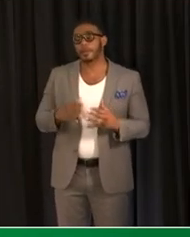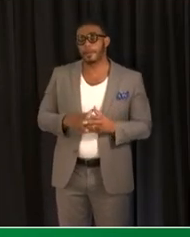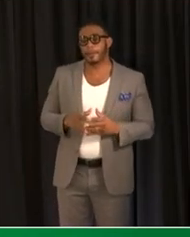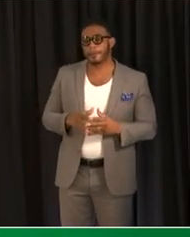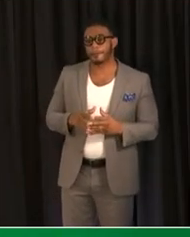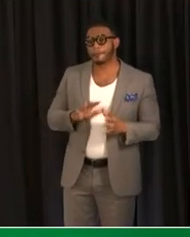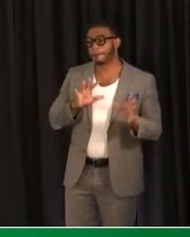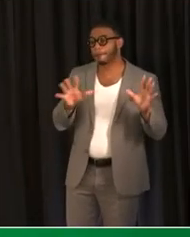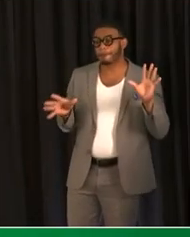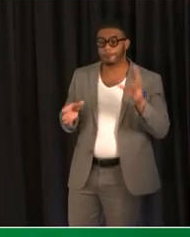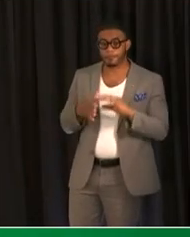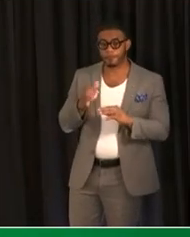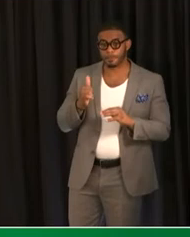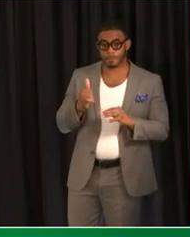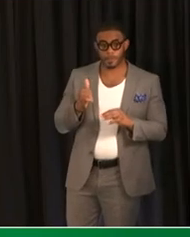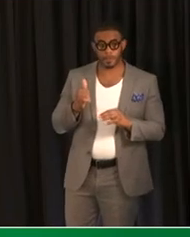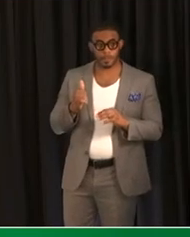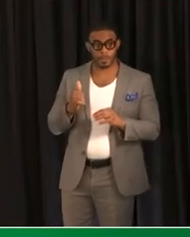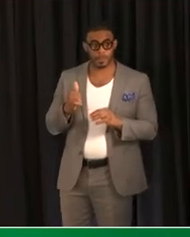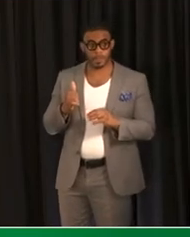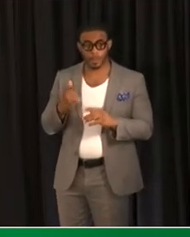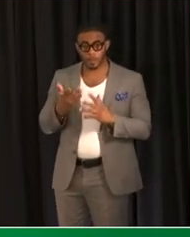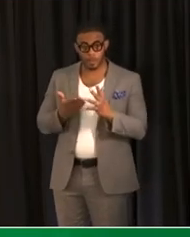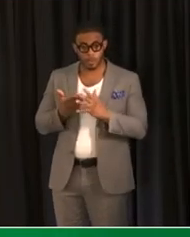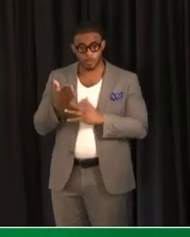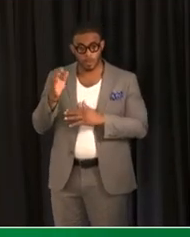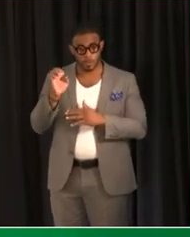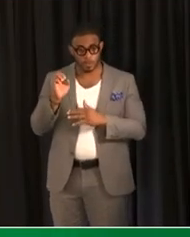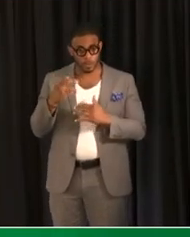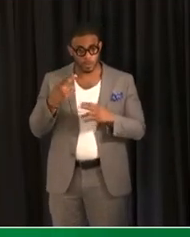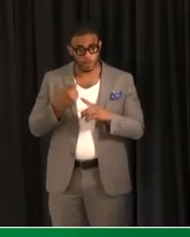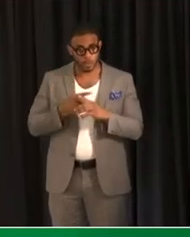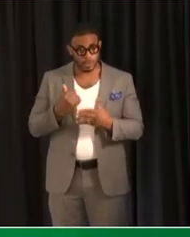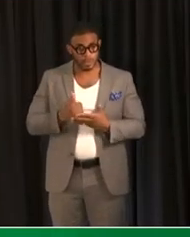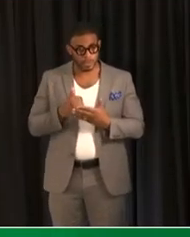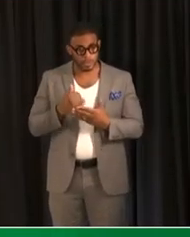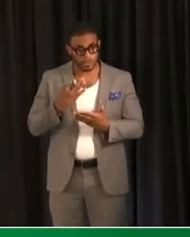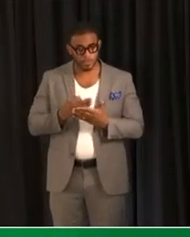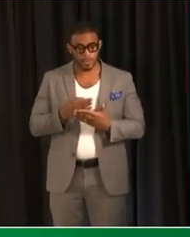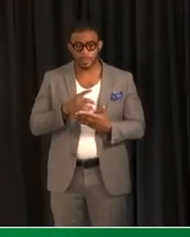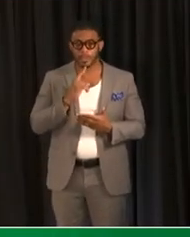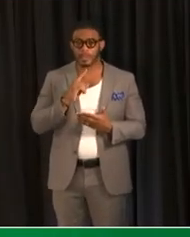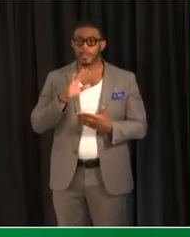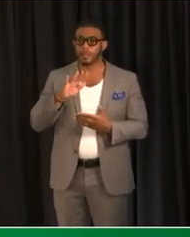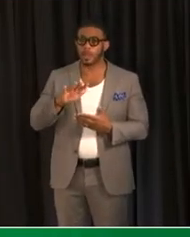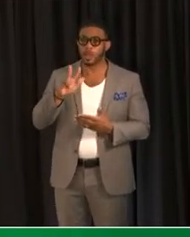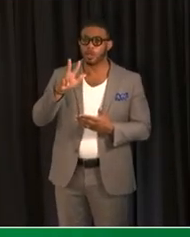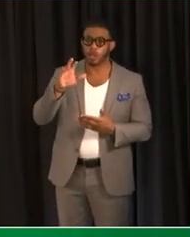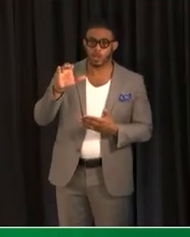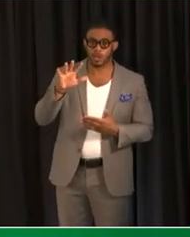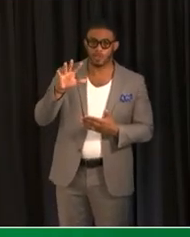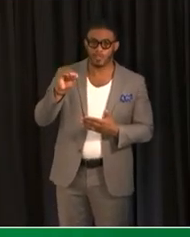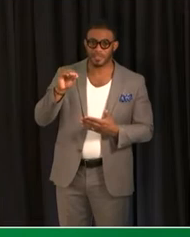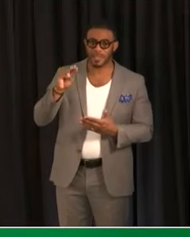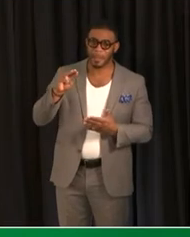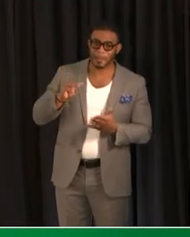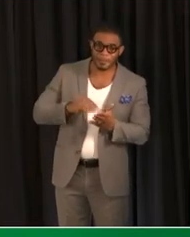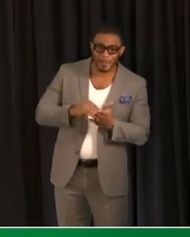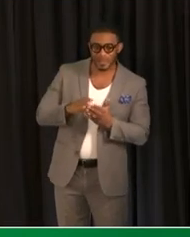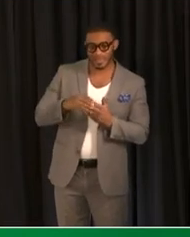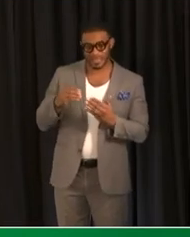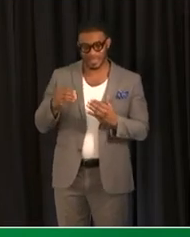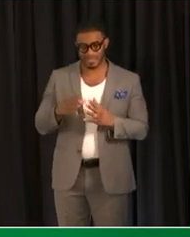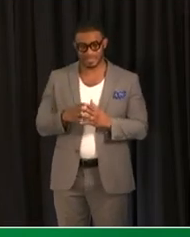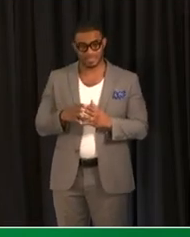So now, in total, what will be coming through this Emergency Rental Assistance Fund is about $350